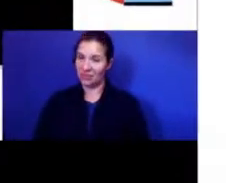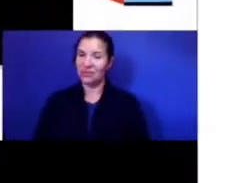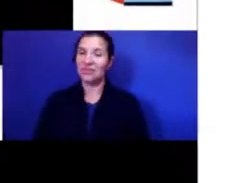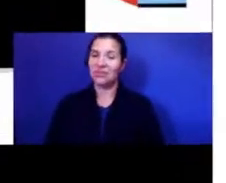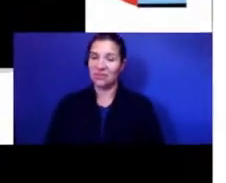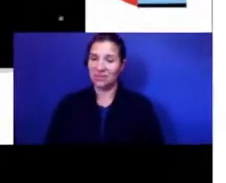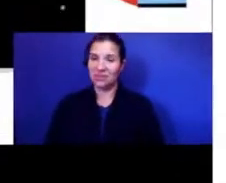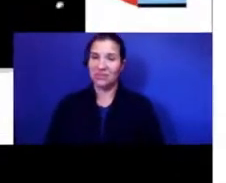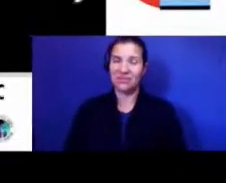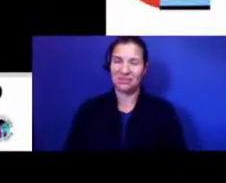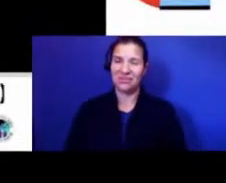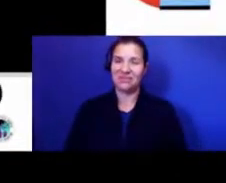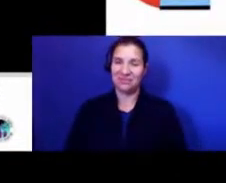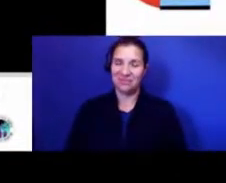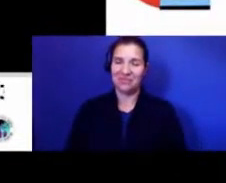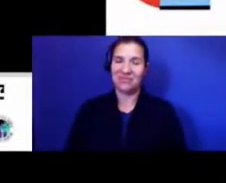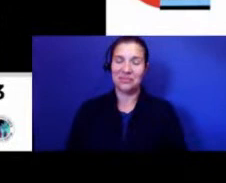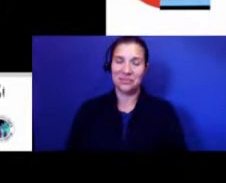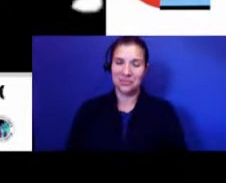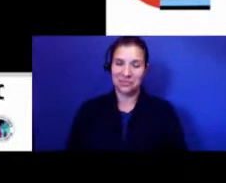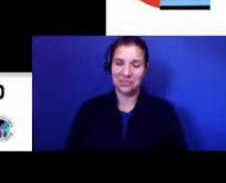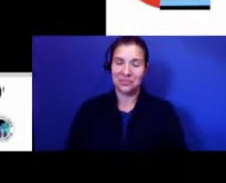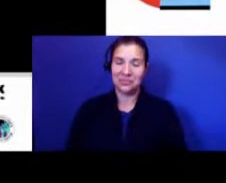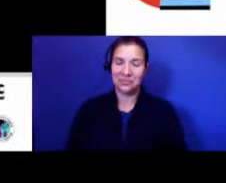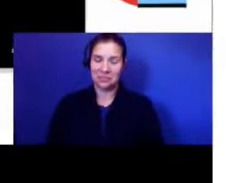Oh, look, it's my countdown music.